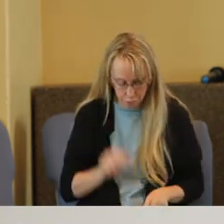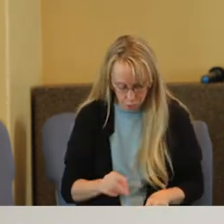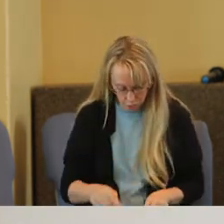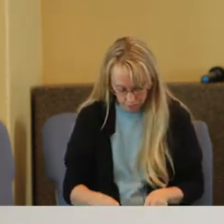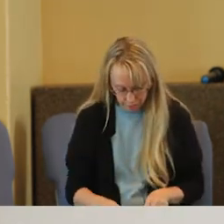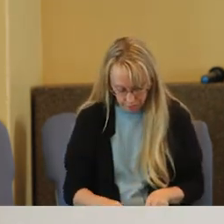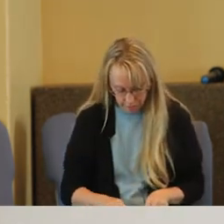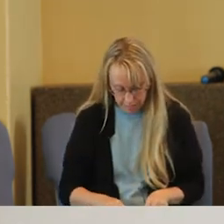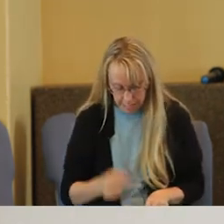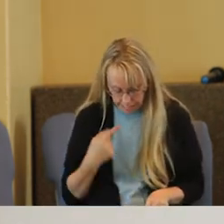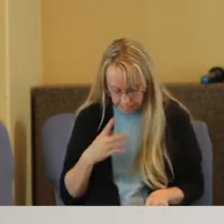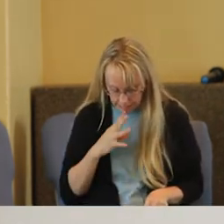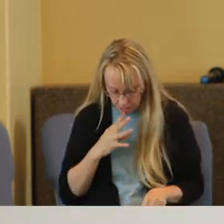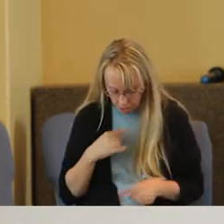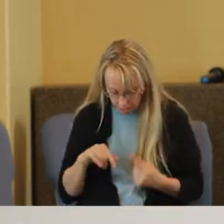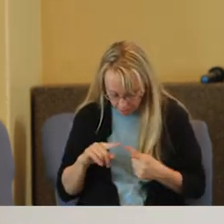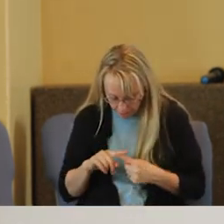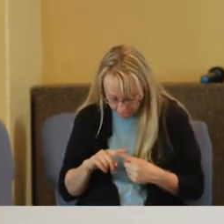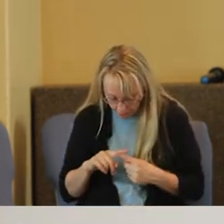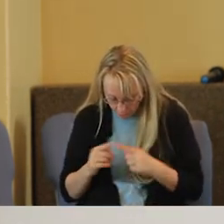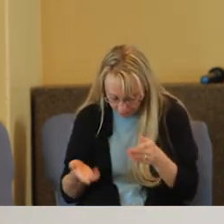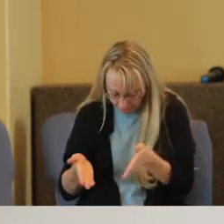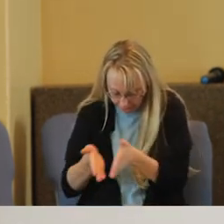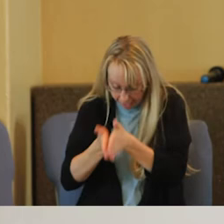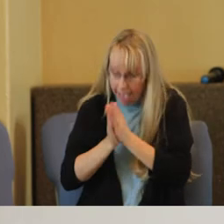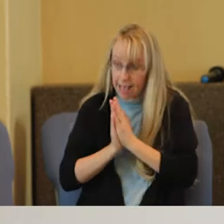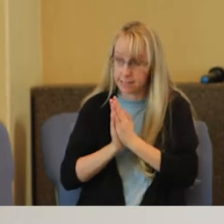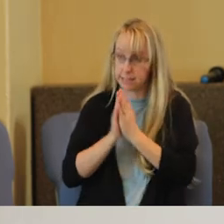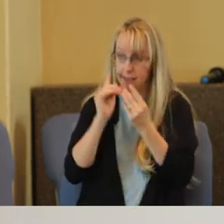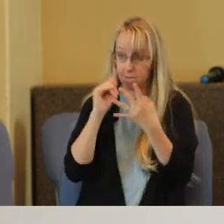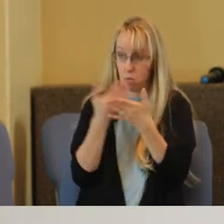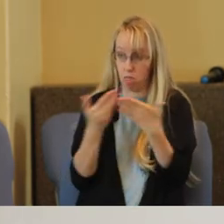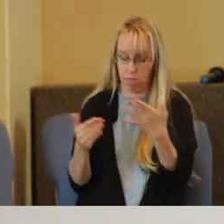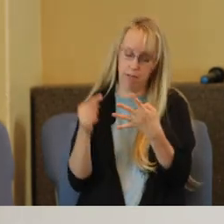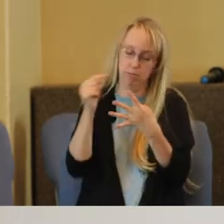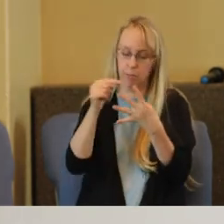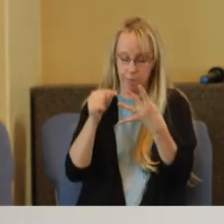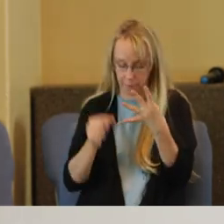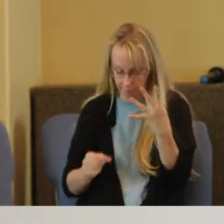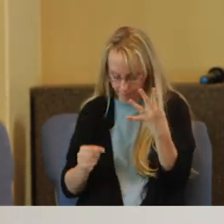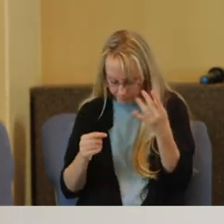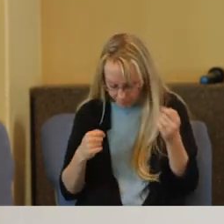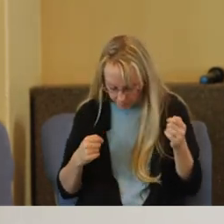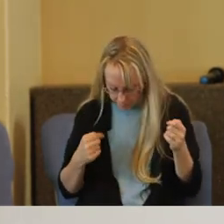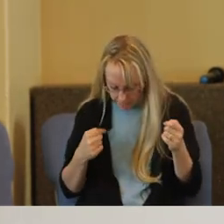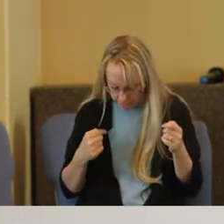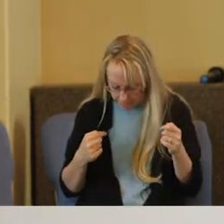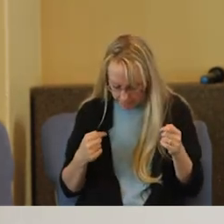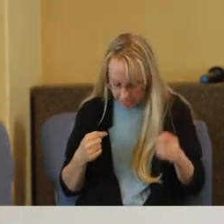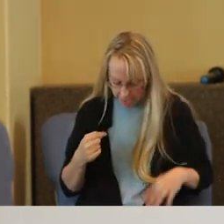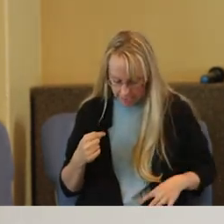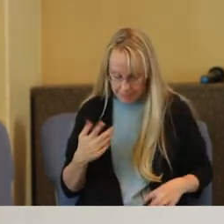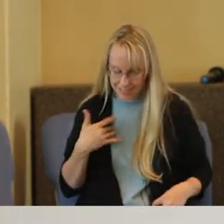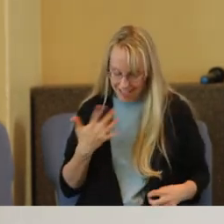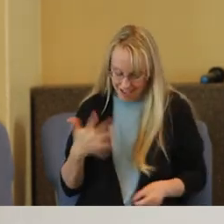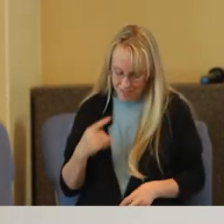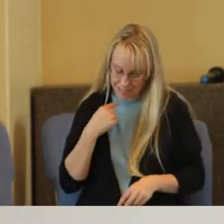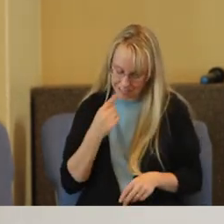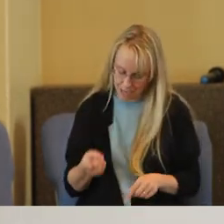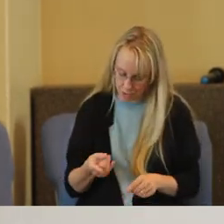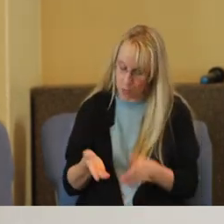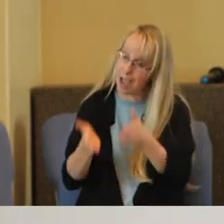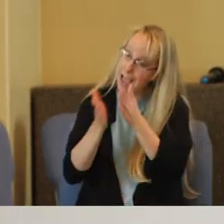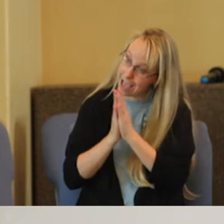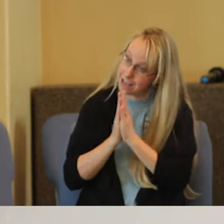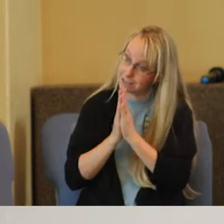he's talking about asking for things, and I'll pick up in verse 9 here. And I tell you, ask and it will be given to you, seek and you will